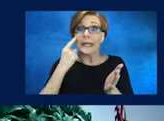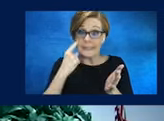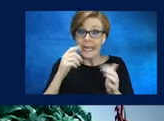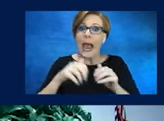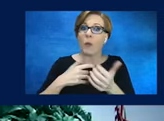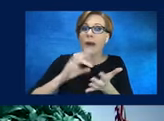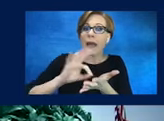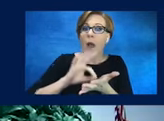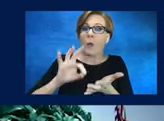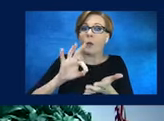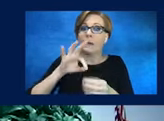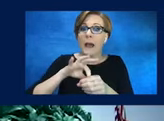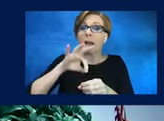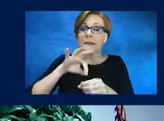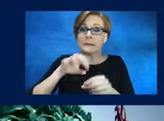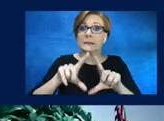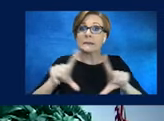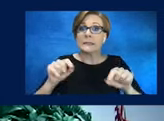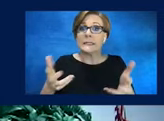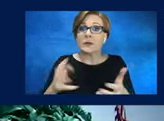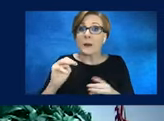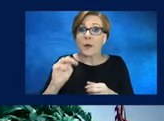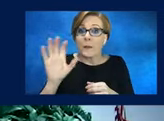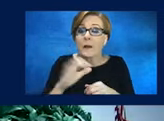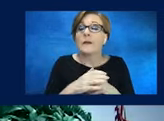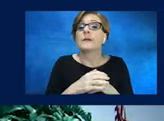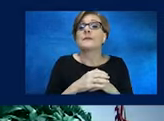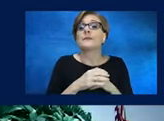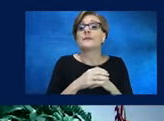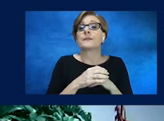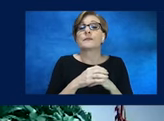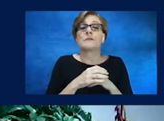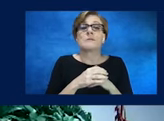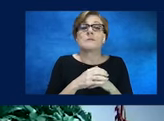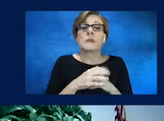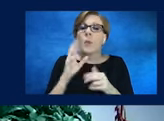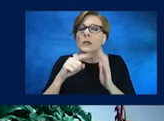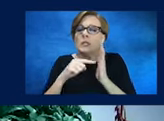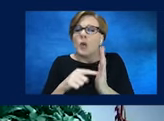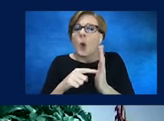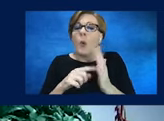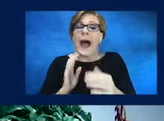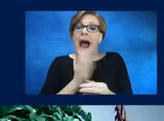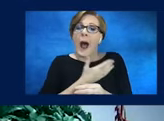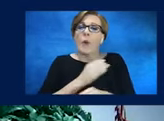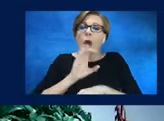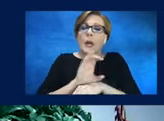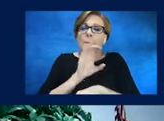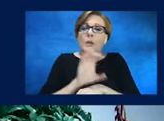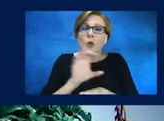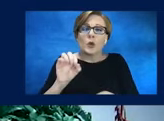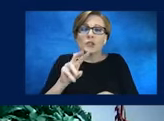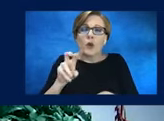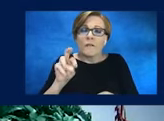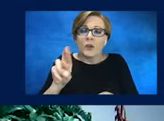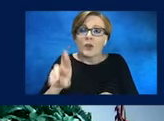tabulated here in Maricopa County. We'll also share with you the server and all the security processes that are